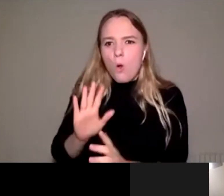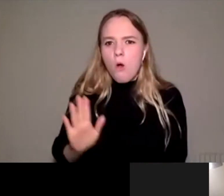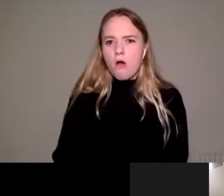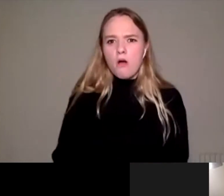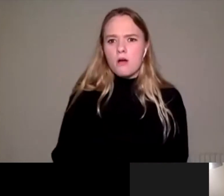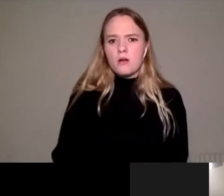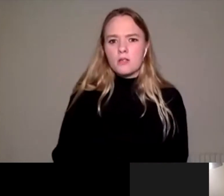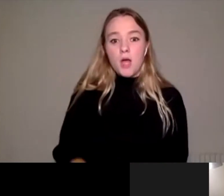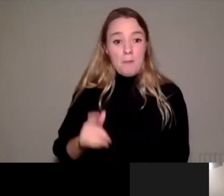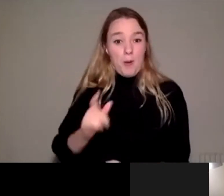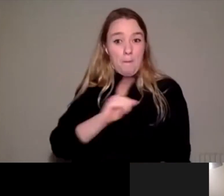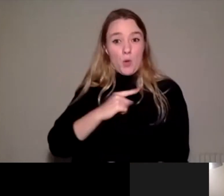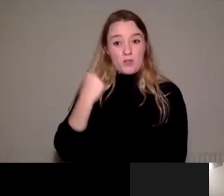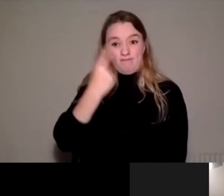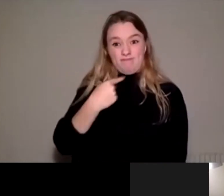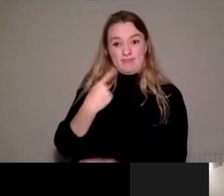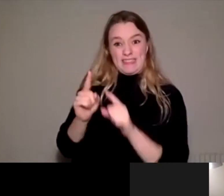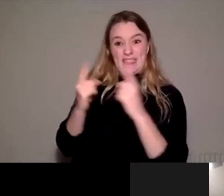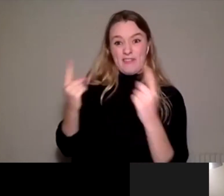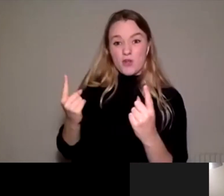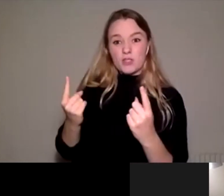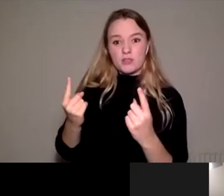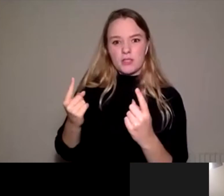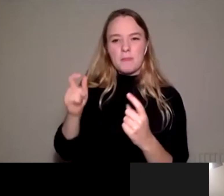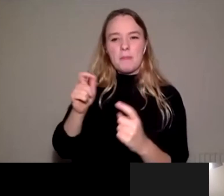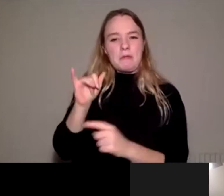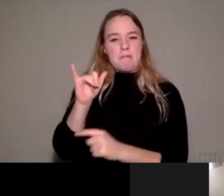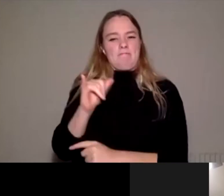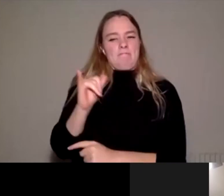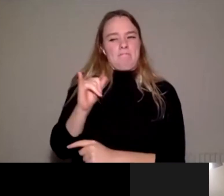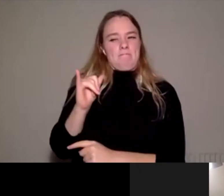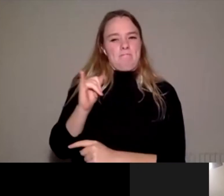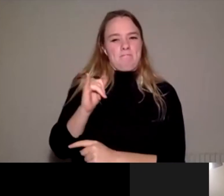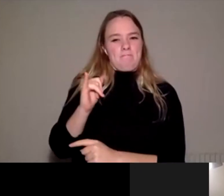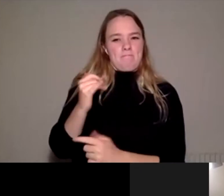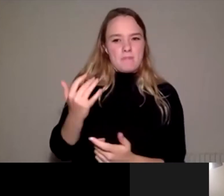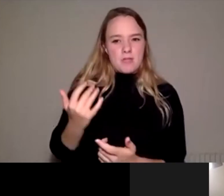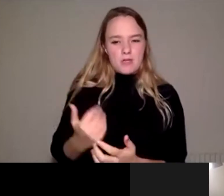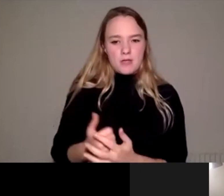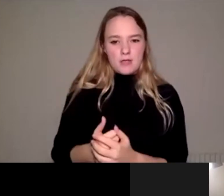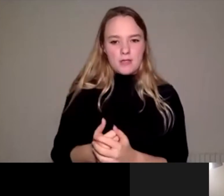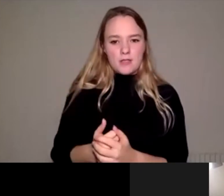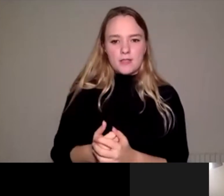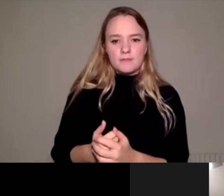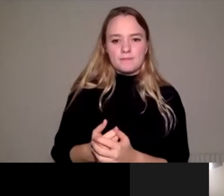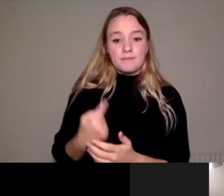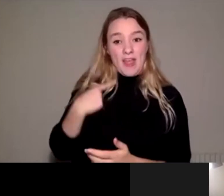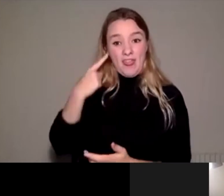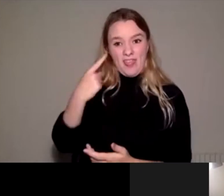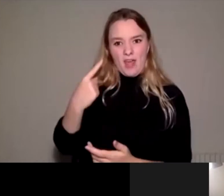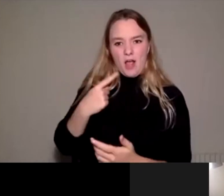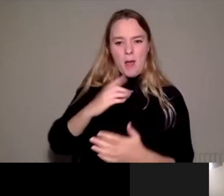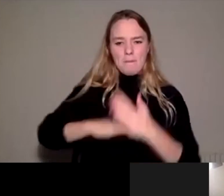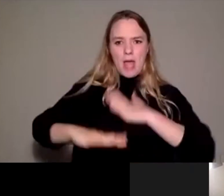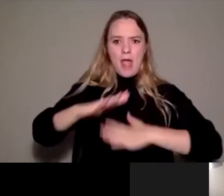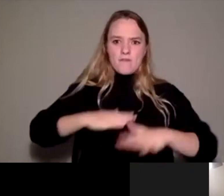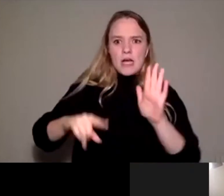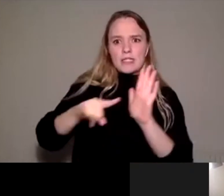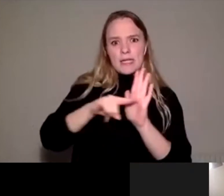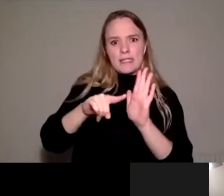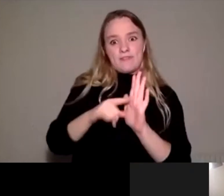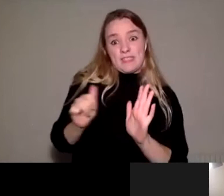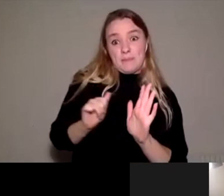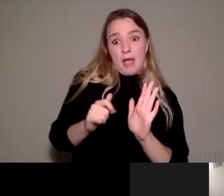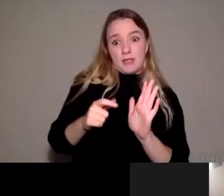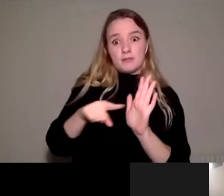look different. So they assume a suspicion and they subsume negative behavior just based on your skin